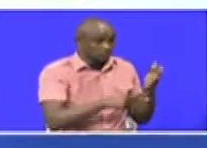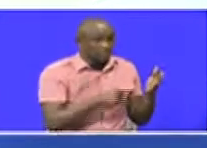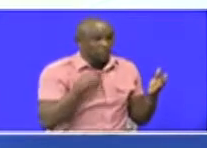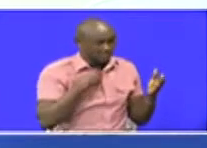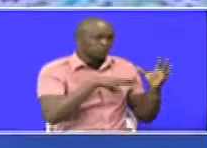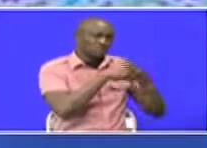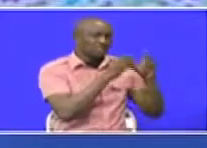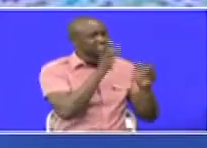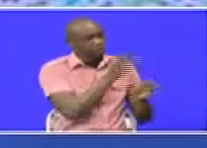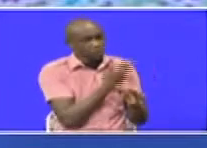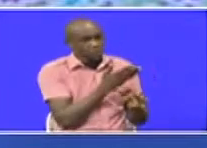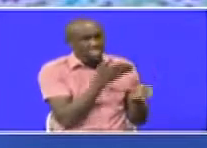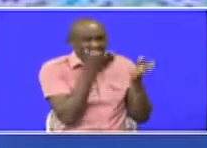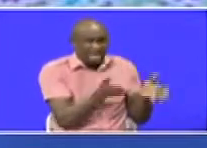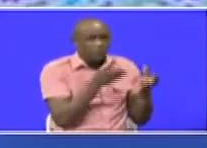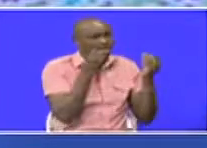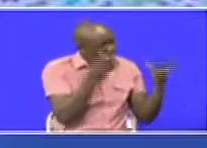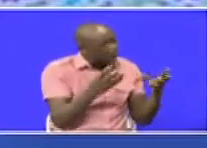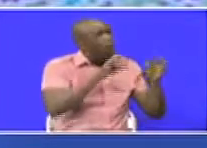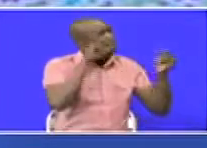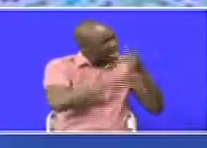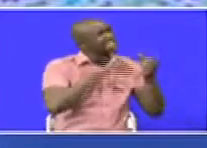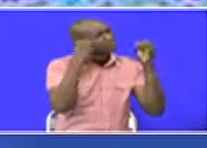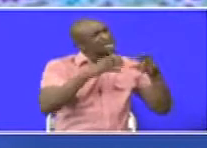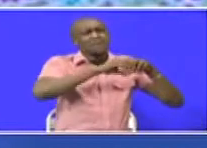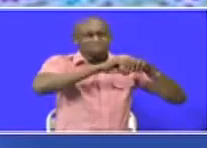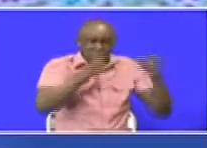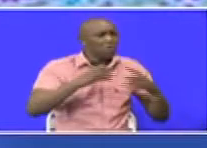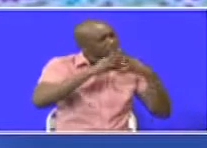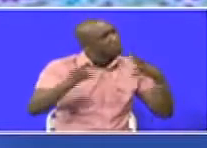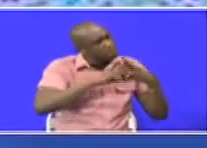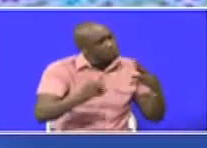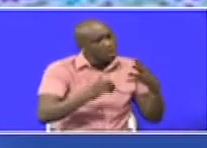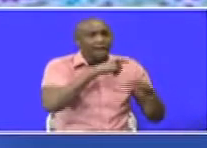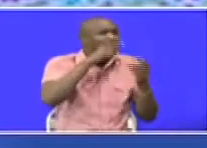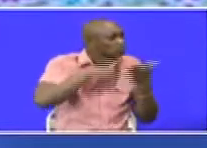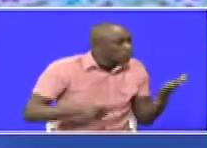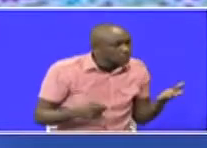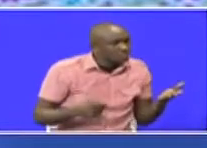write a song. You know, marriages are breaking left, right, and center. Right. And sometimes it's just about